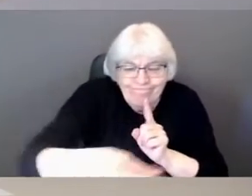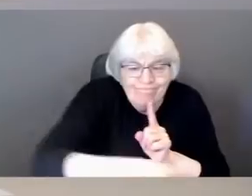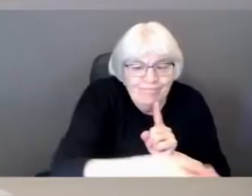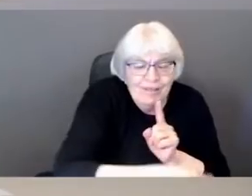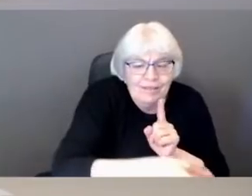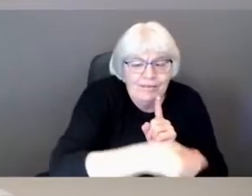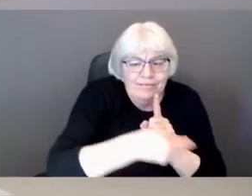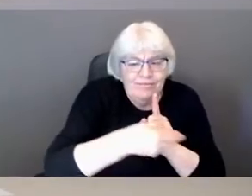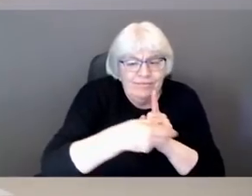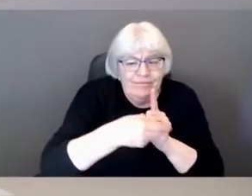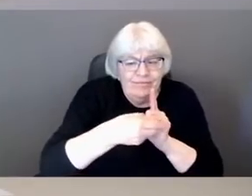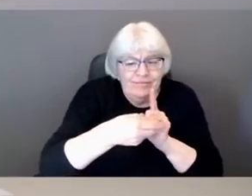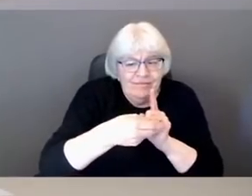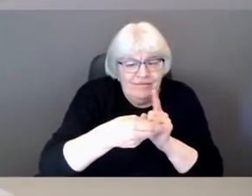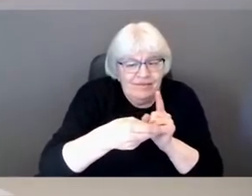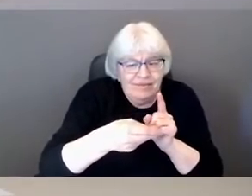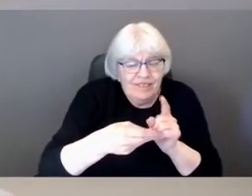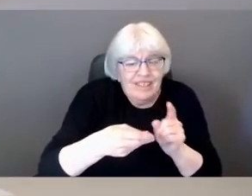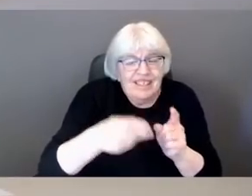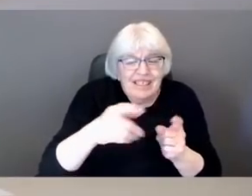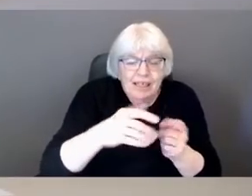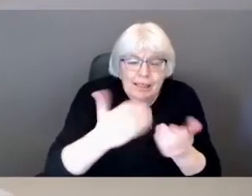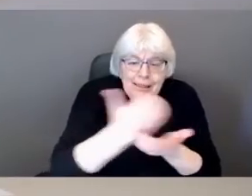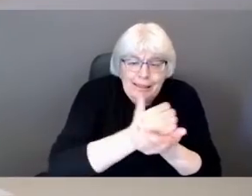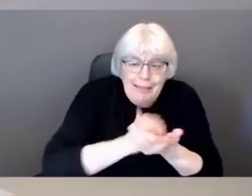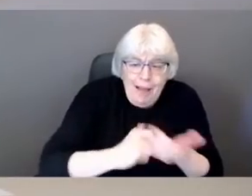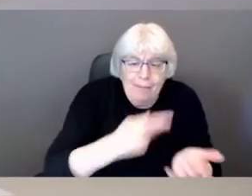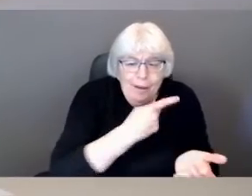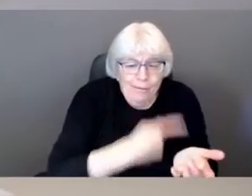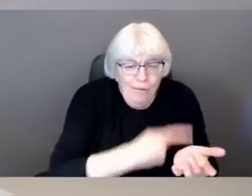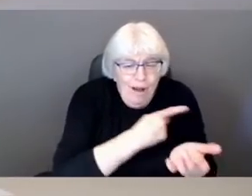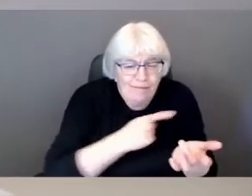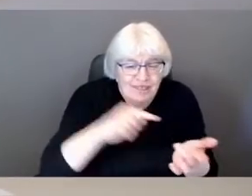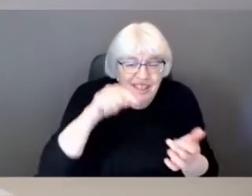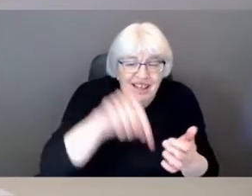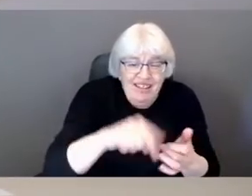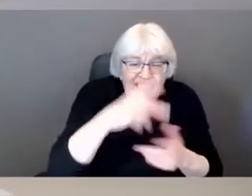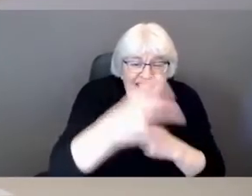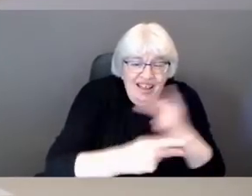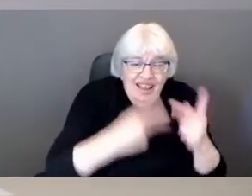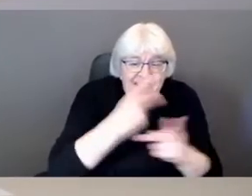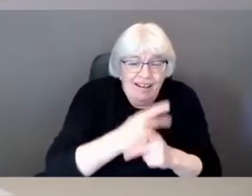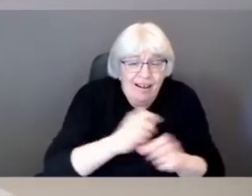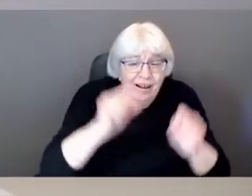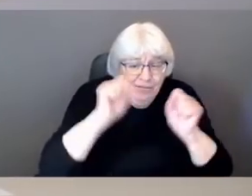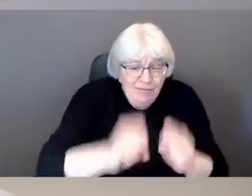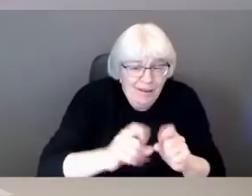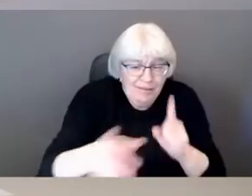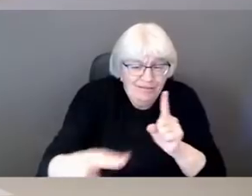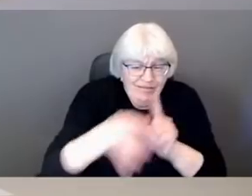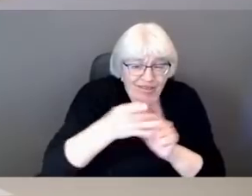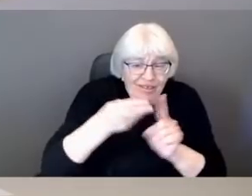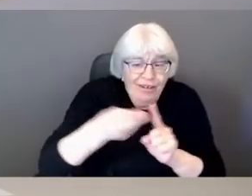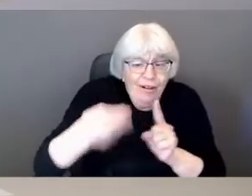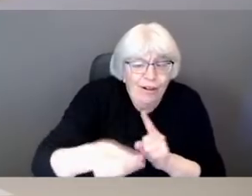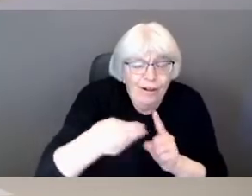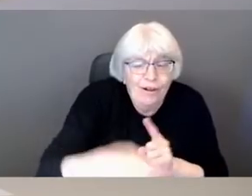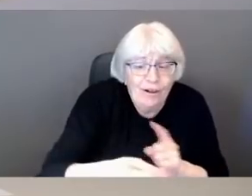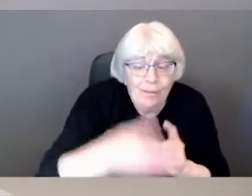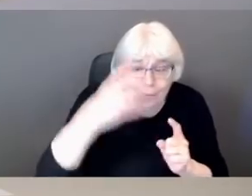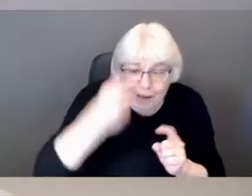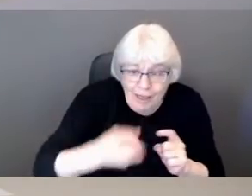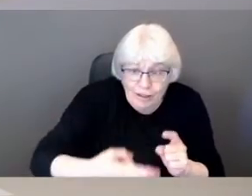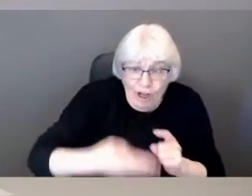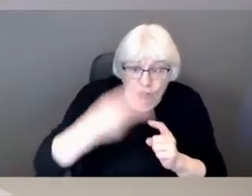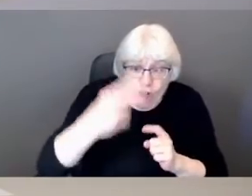have stopped issuing flight exposure notifications because the risk is considered so low. PEI is continuing to do that. Is there